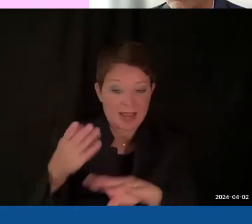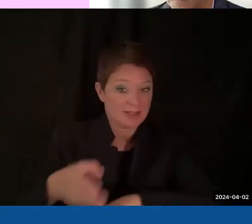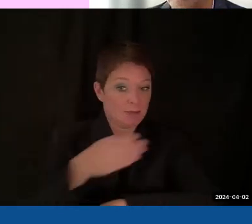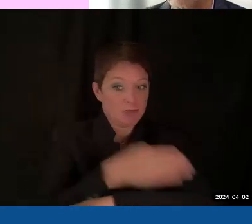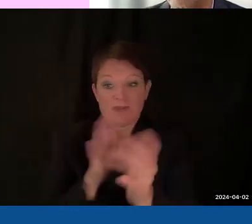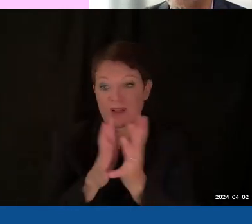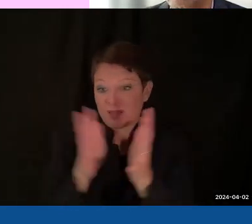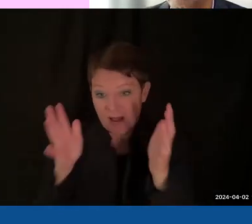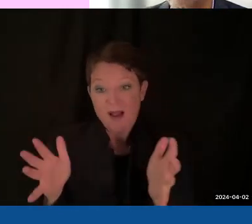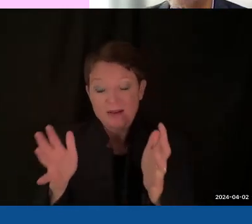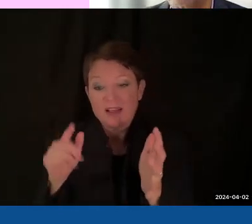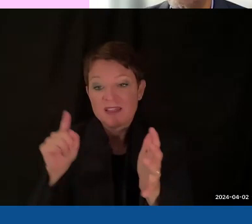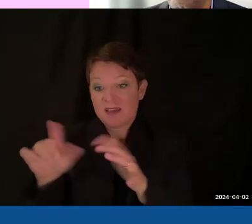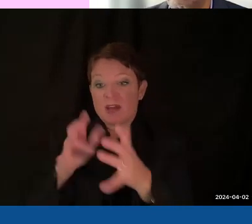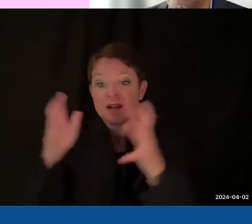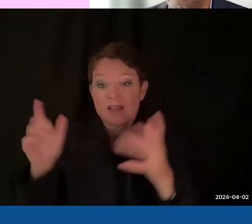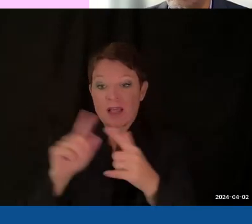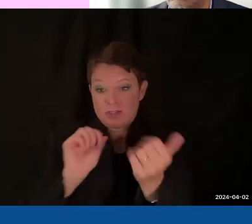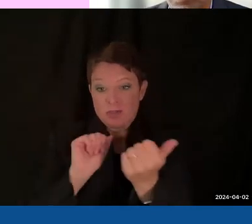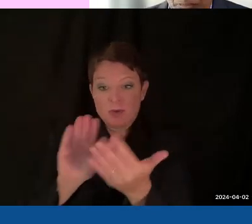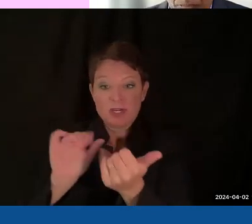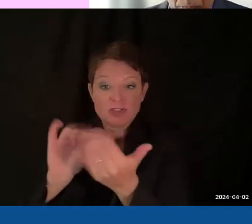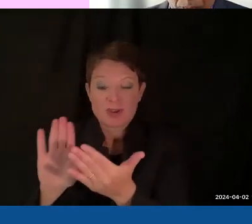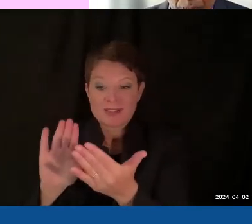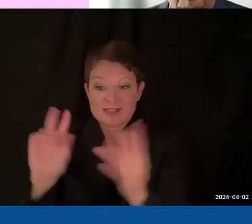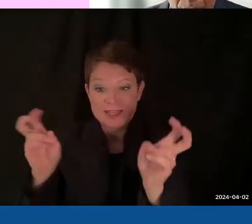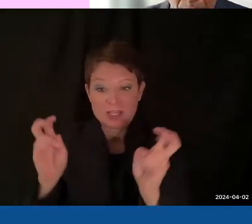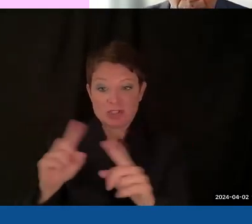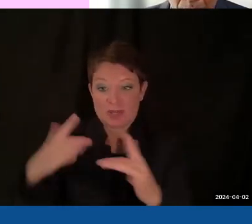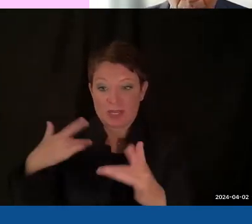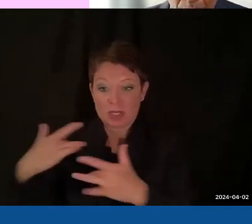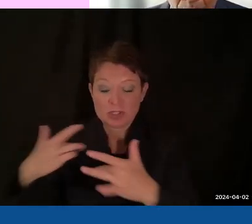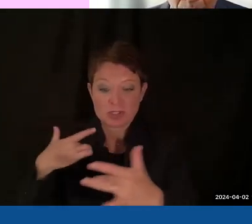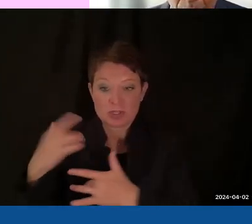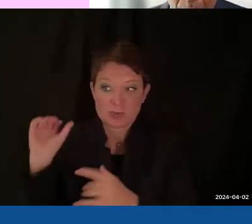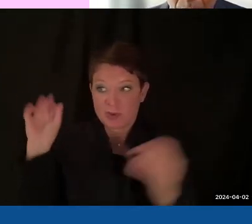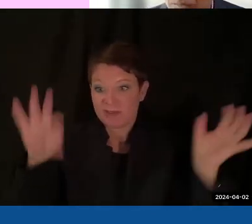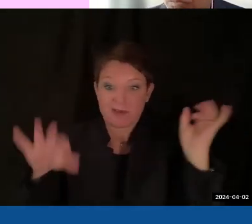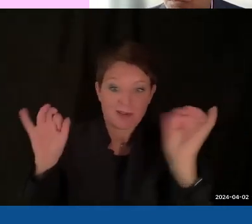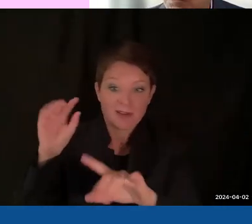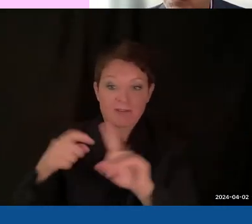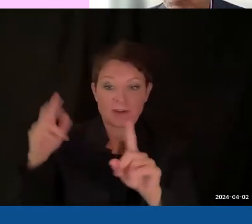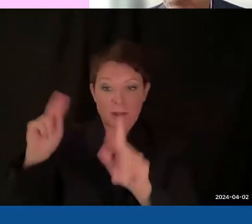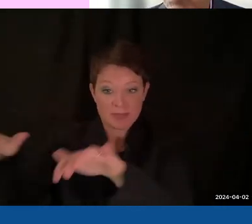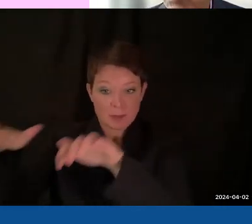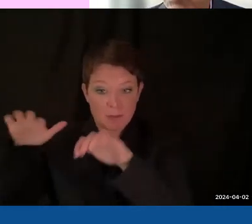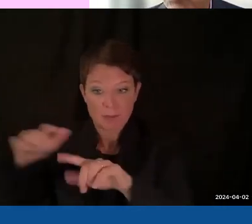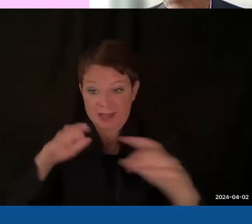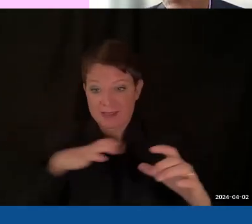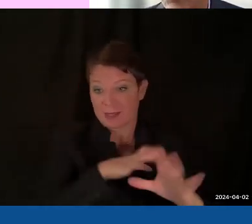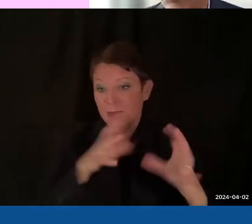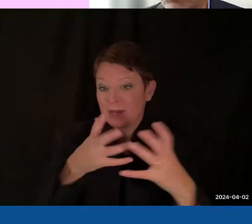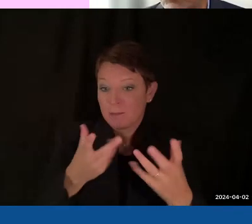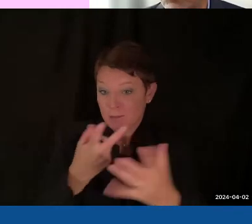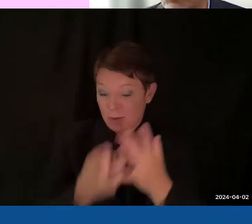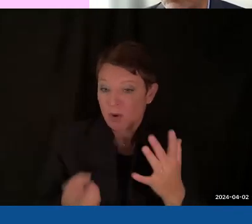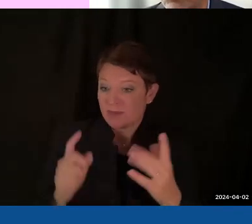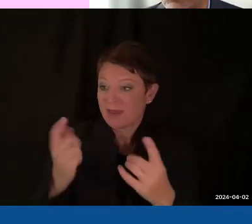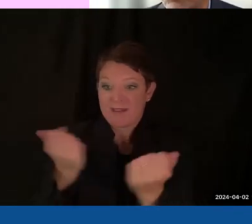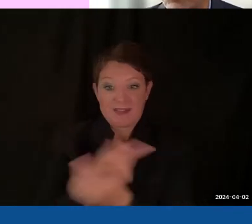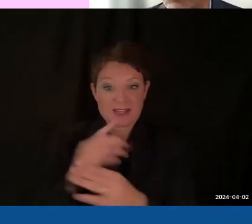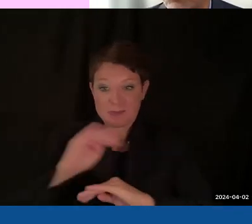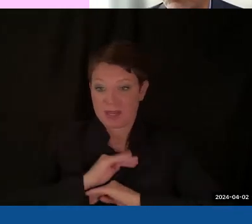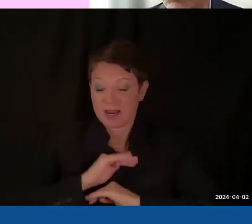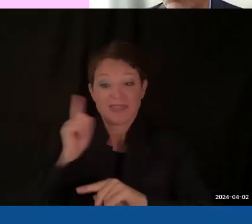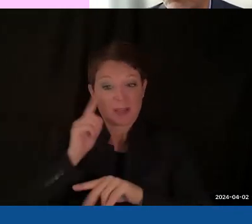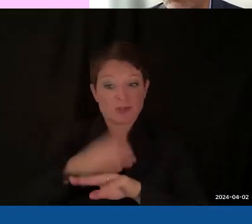and they've done a lot to address the issues and concerns that have been posed by both the public and the committees. So I think it's